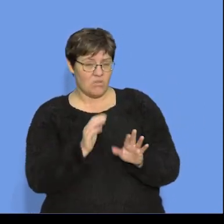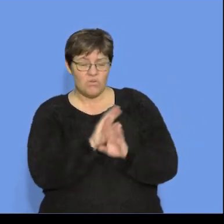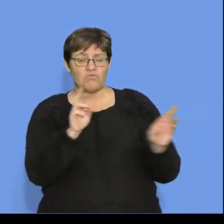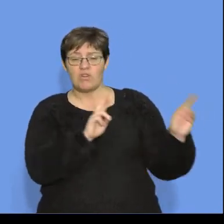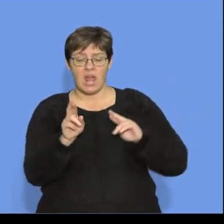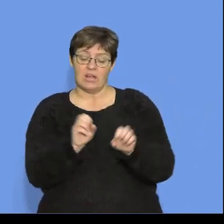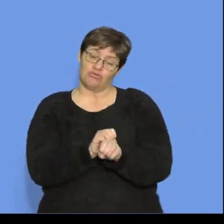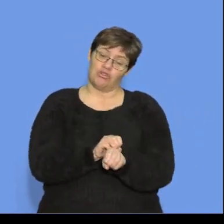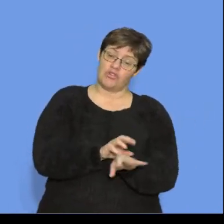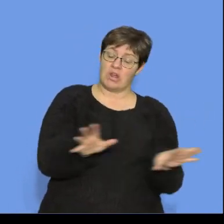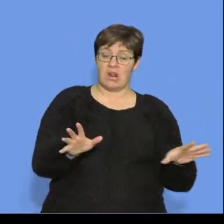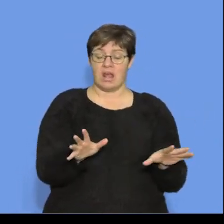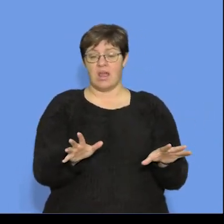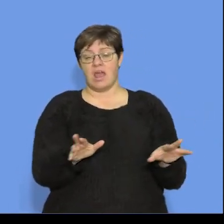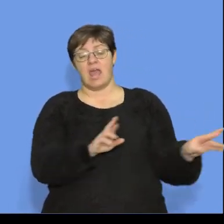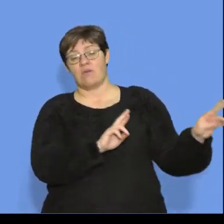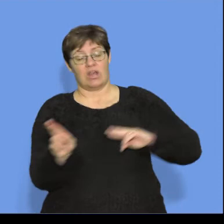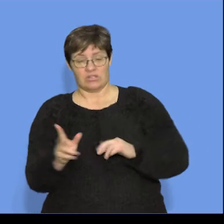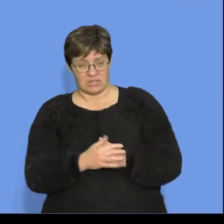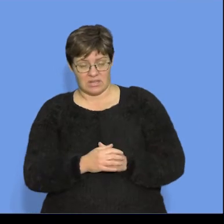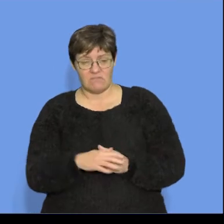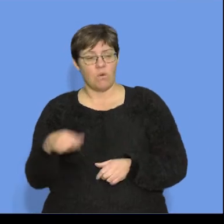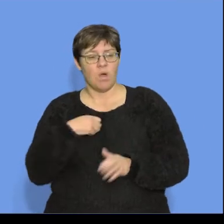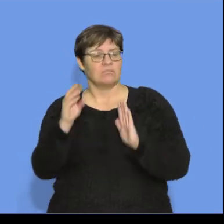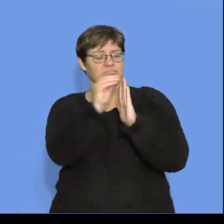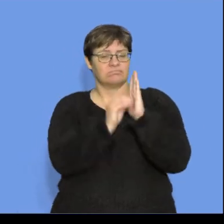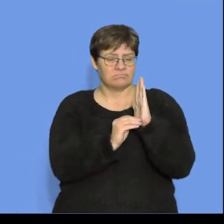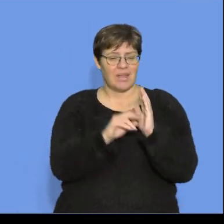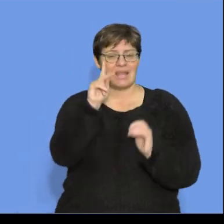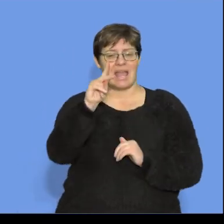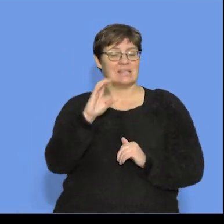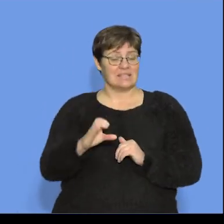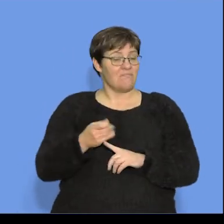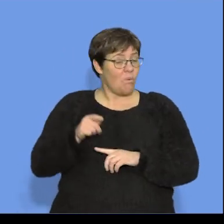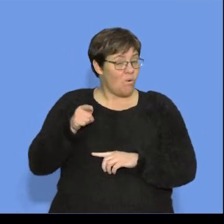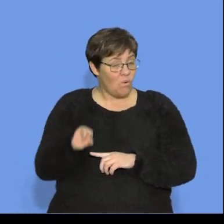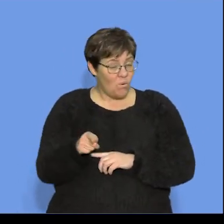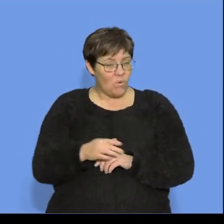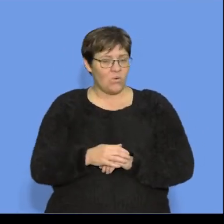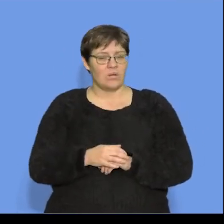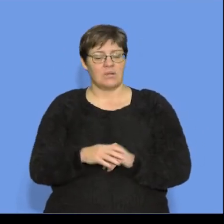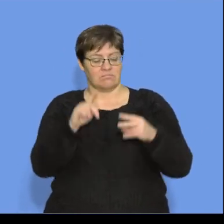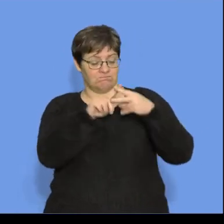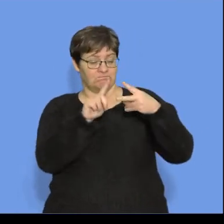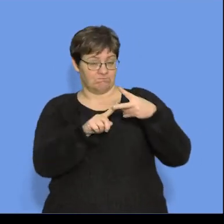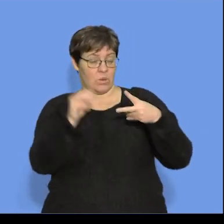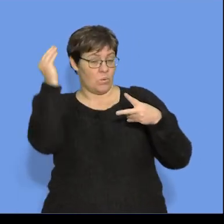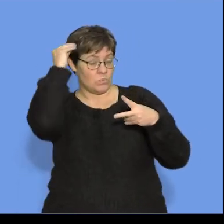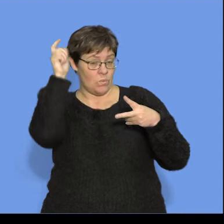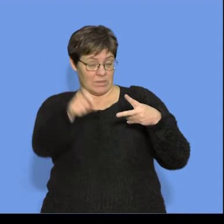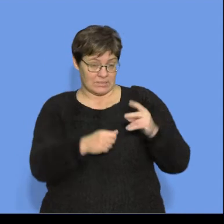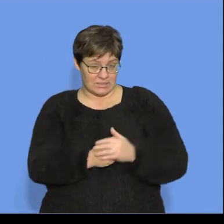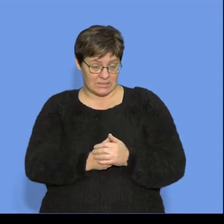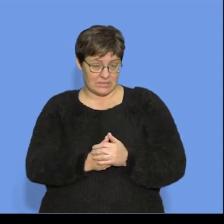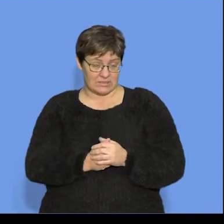to a generic chemical reaction. So if I want to write down the Kc for this reaction, there are two things I need to know.